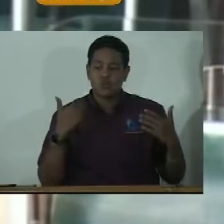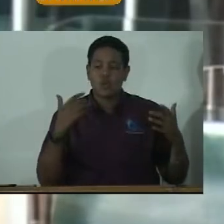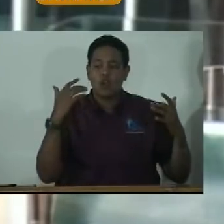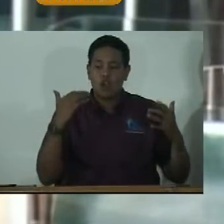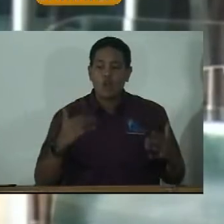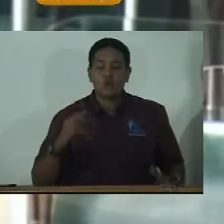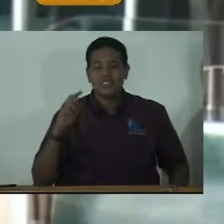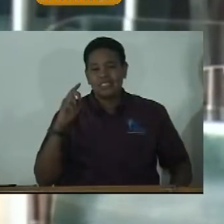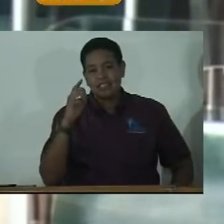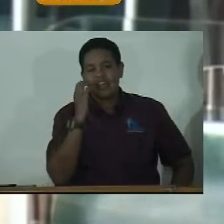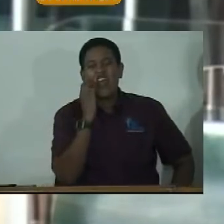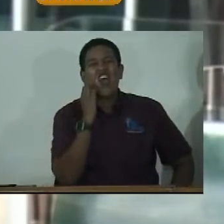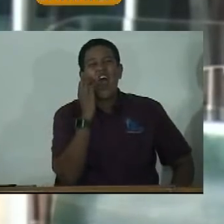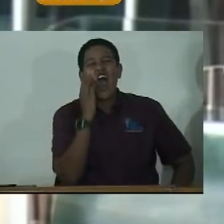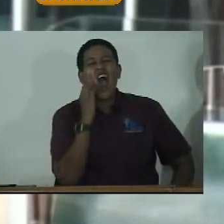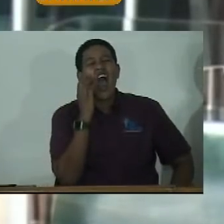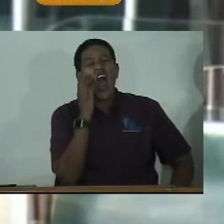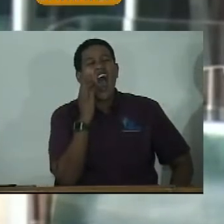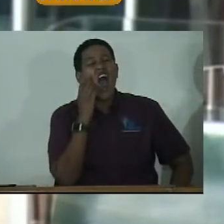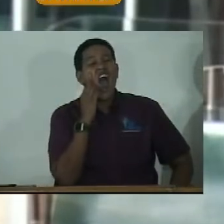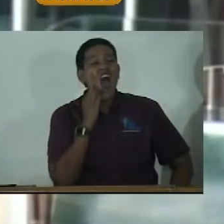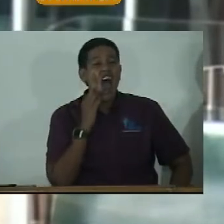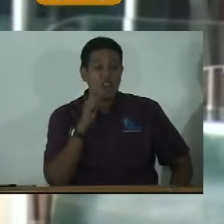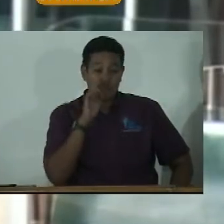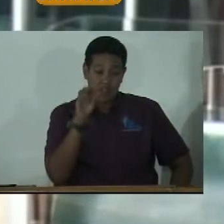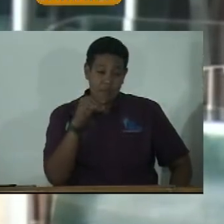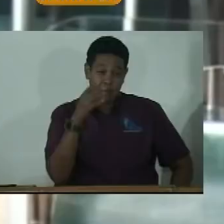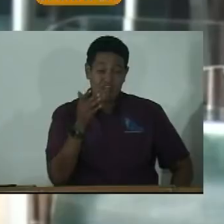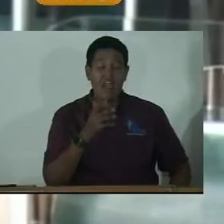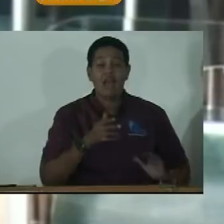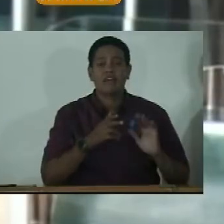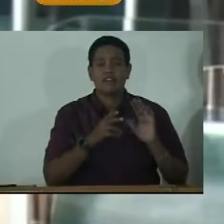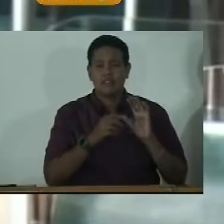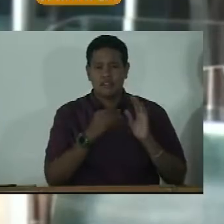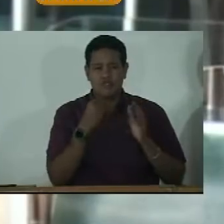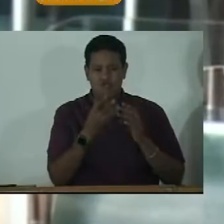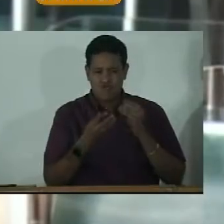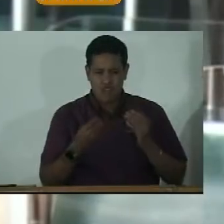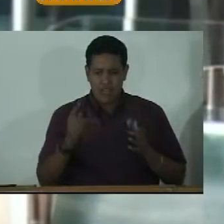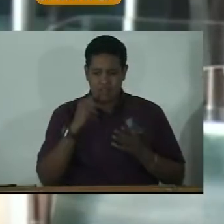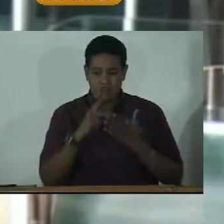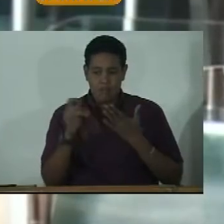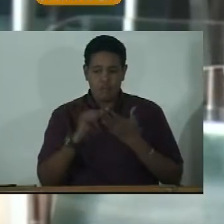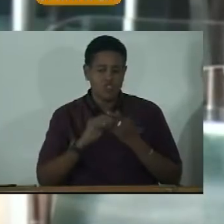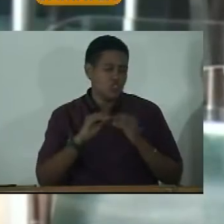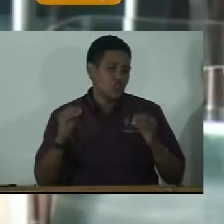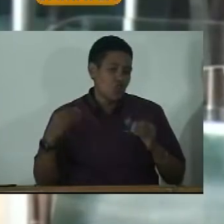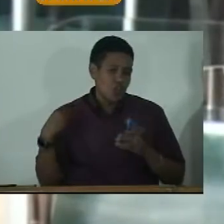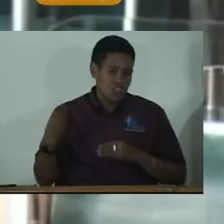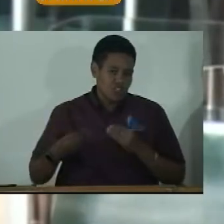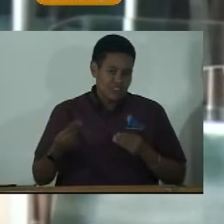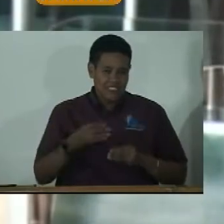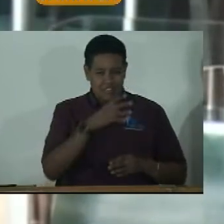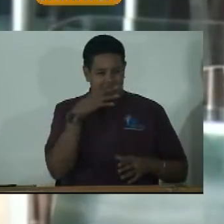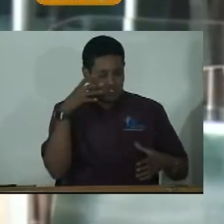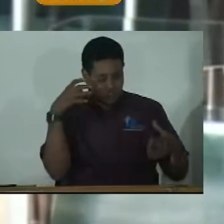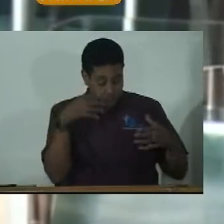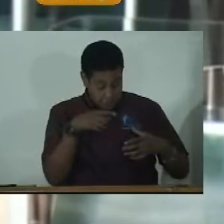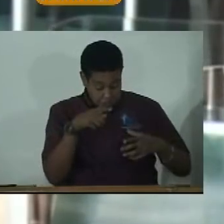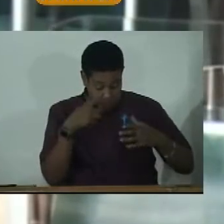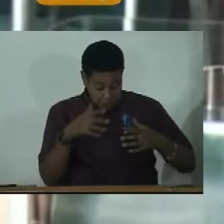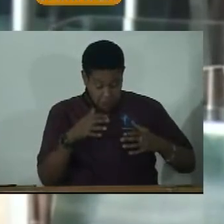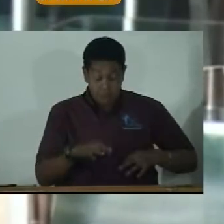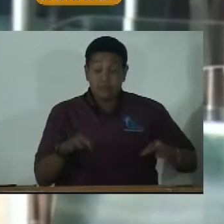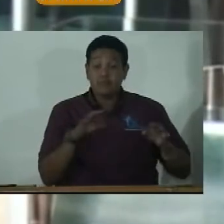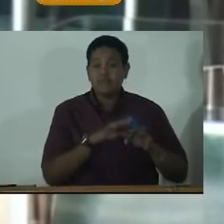D, to provide grants for projects in the non-traditional agricultural sector. And this is important because this